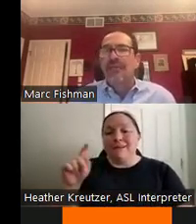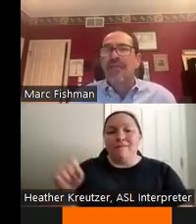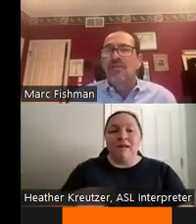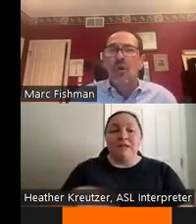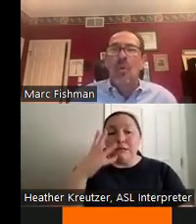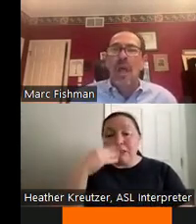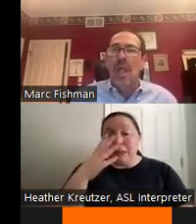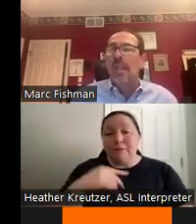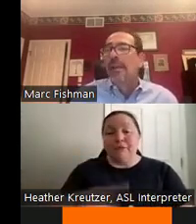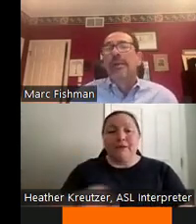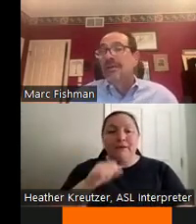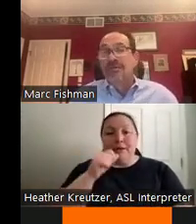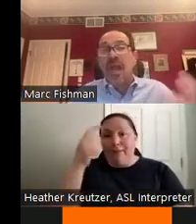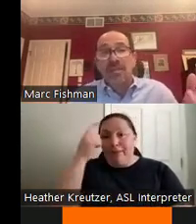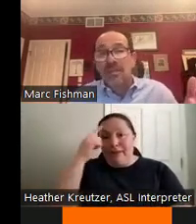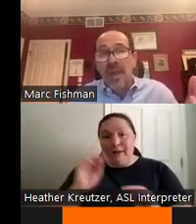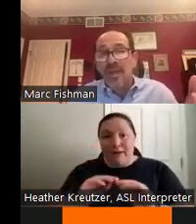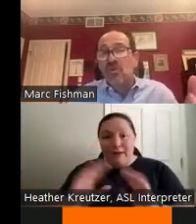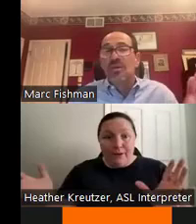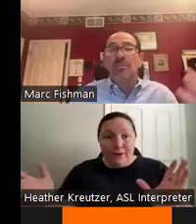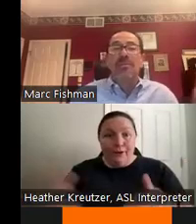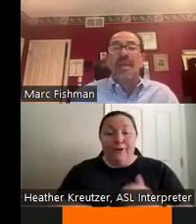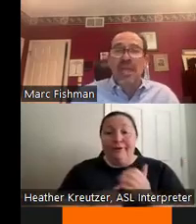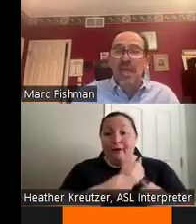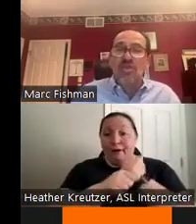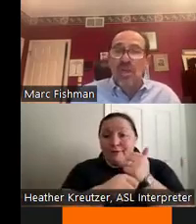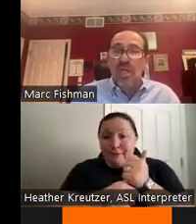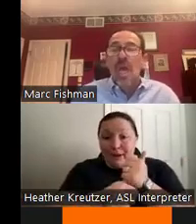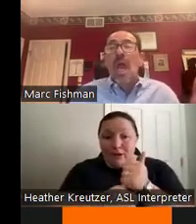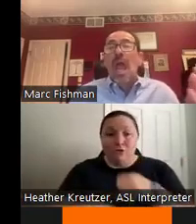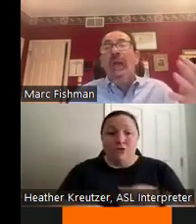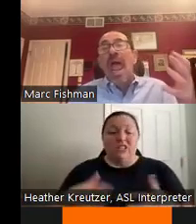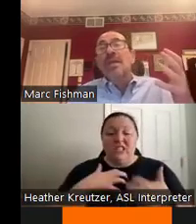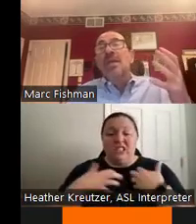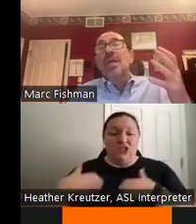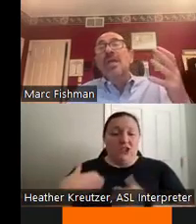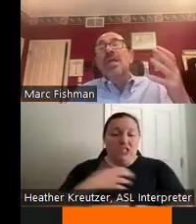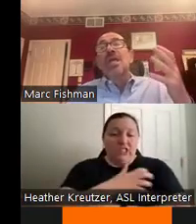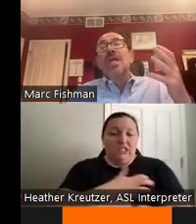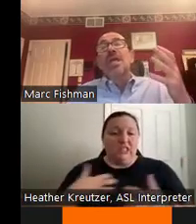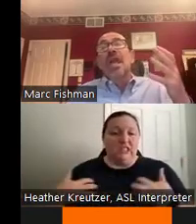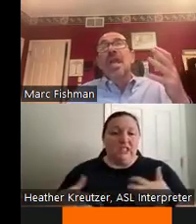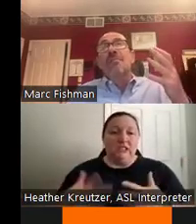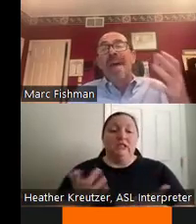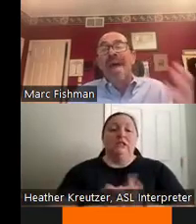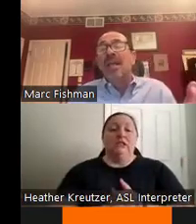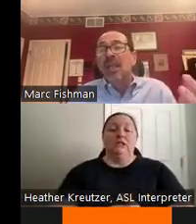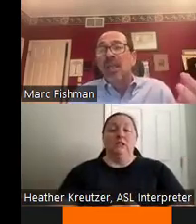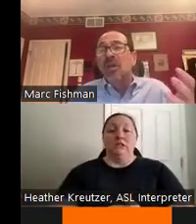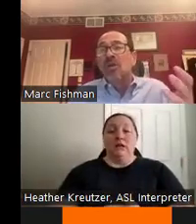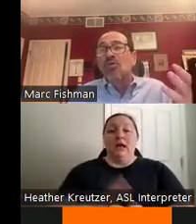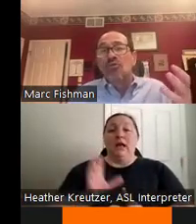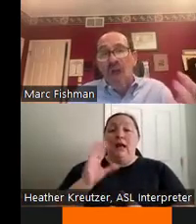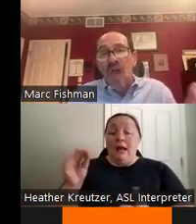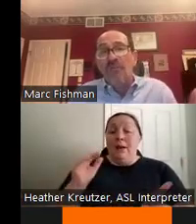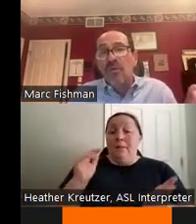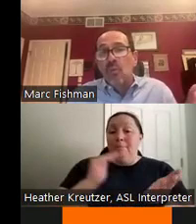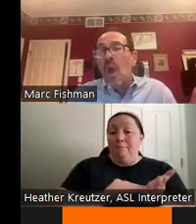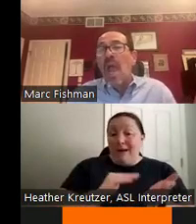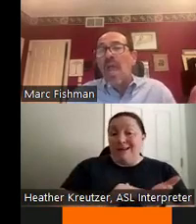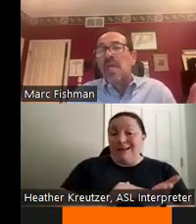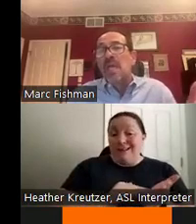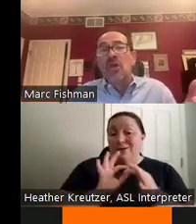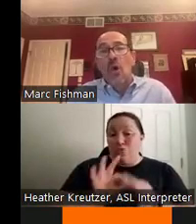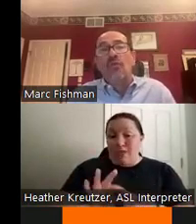make you not think so well, give you constipation, make you itchy, and in a medically